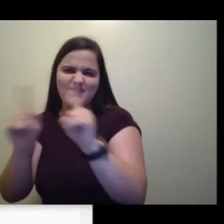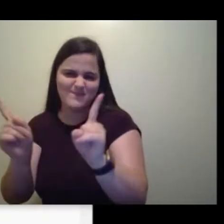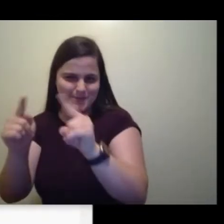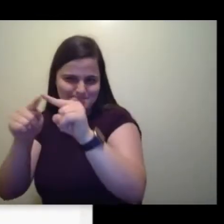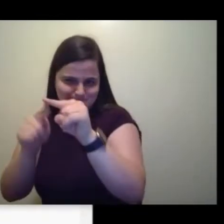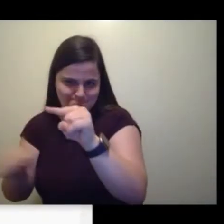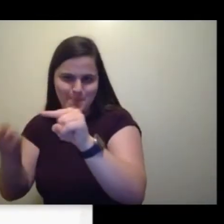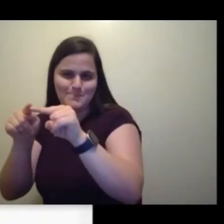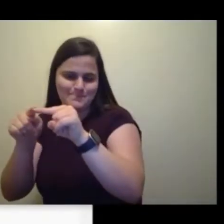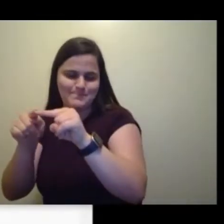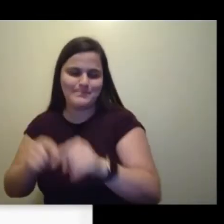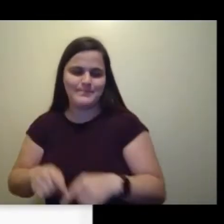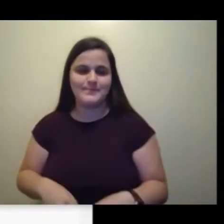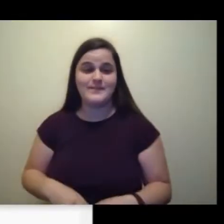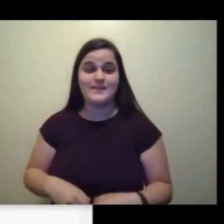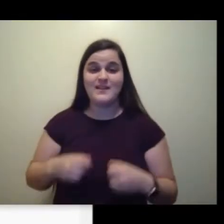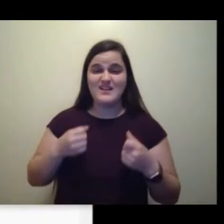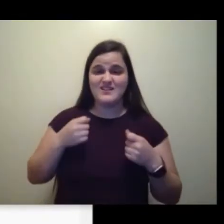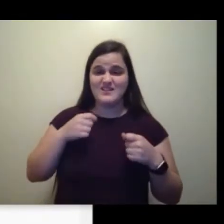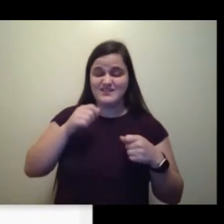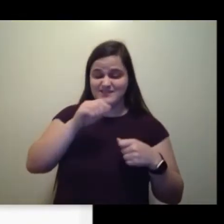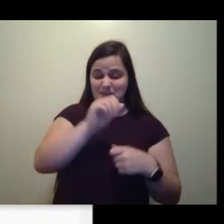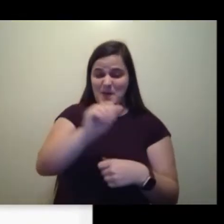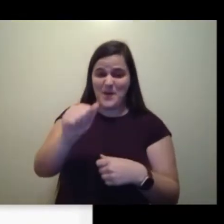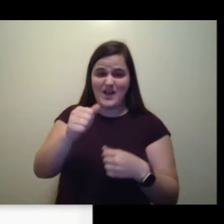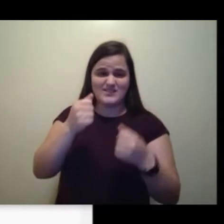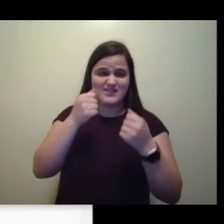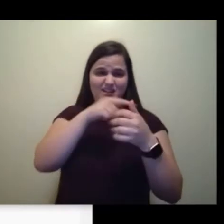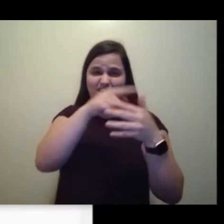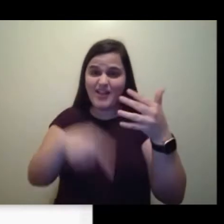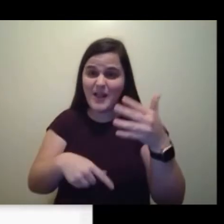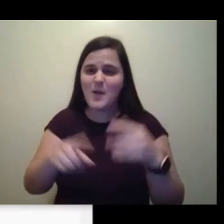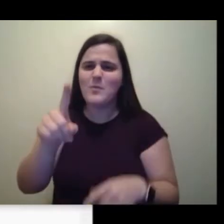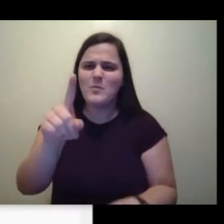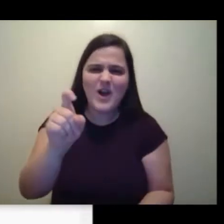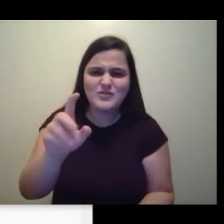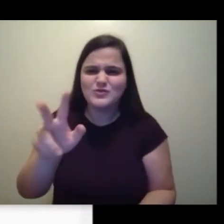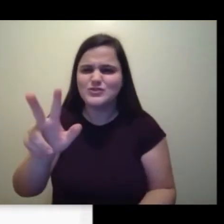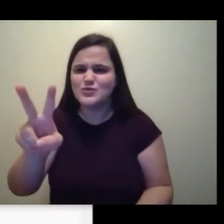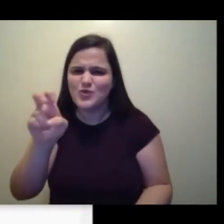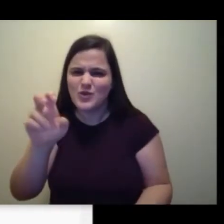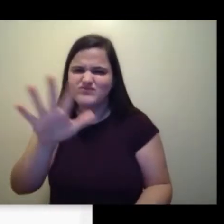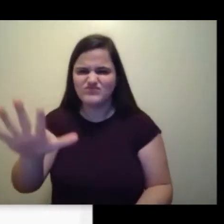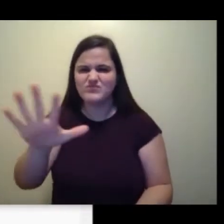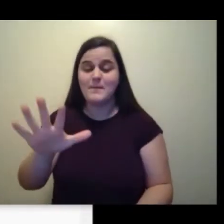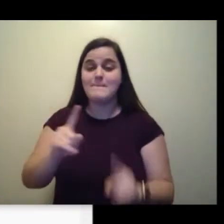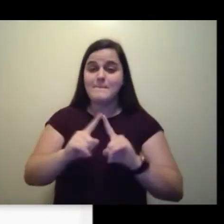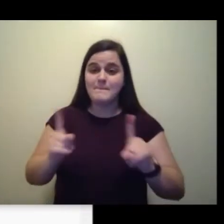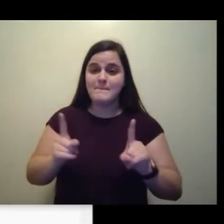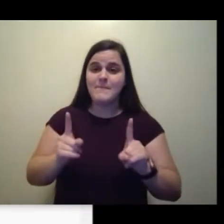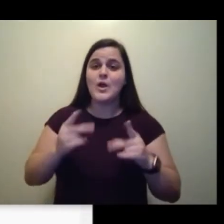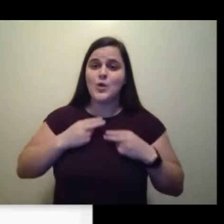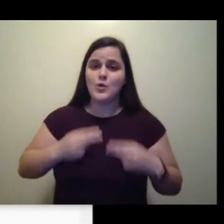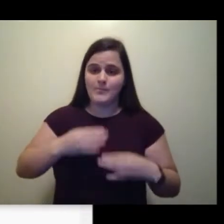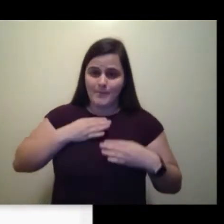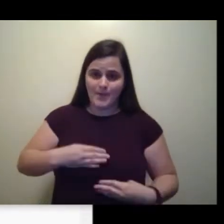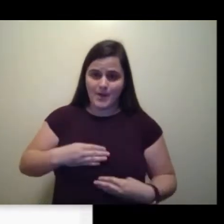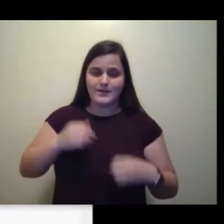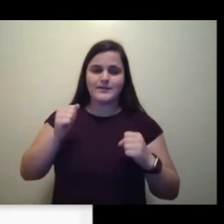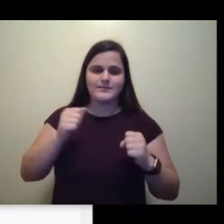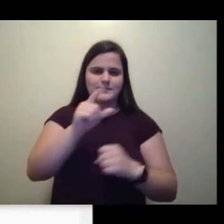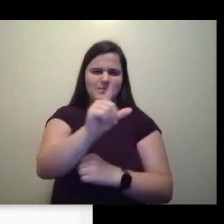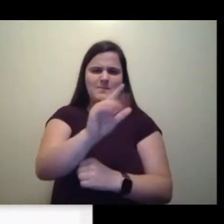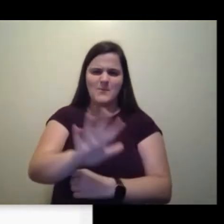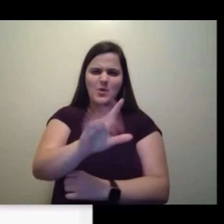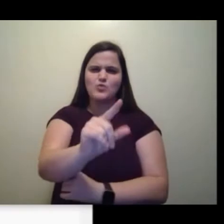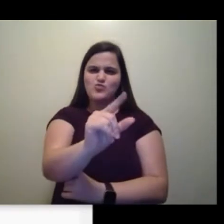of amino acids in nature, humans only use about 20 of them to make basically every type of